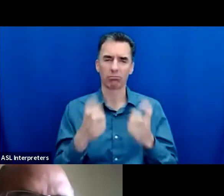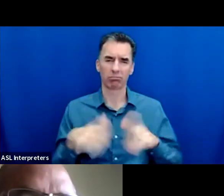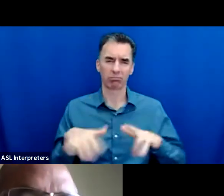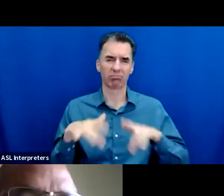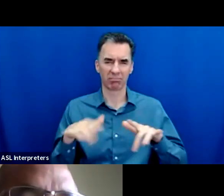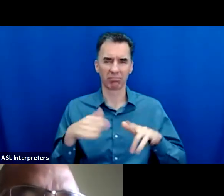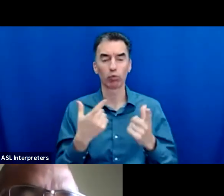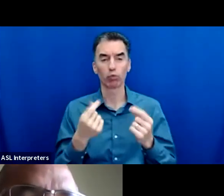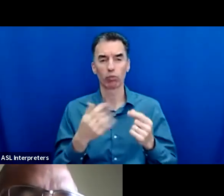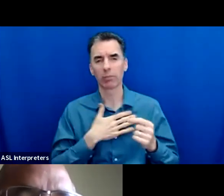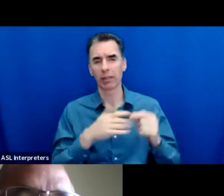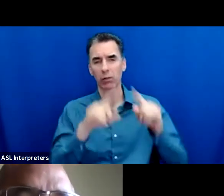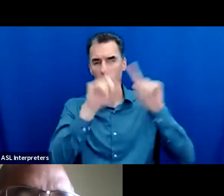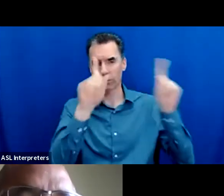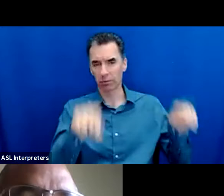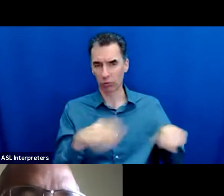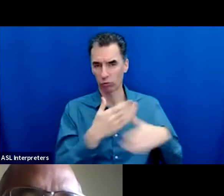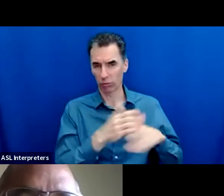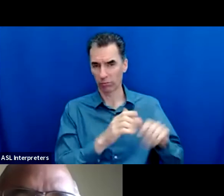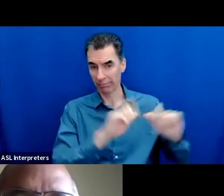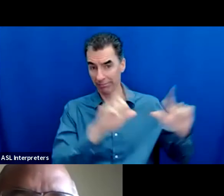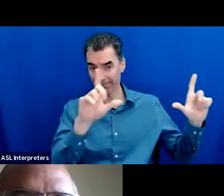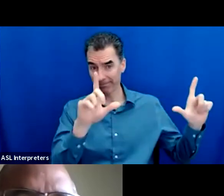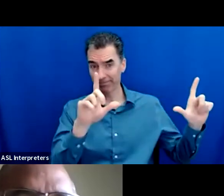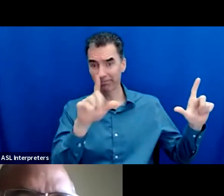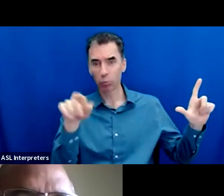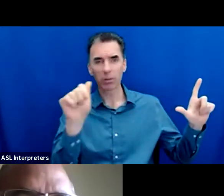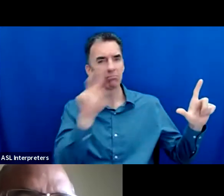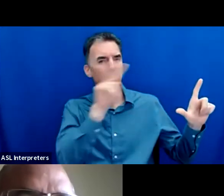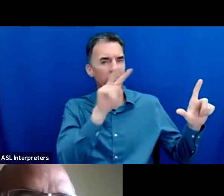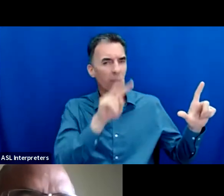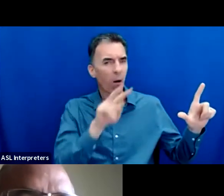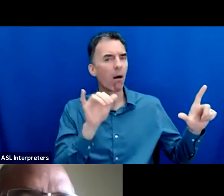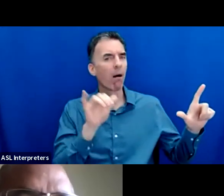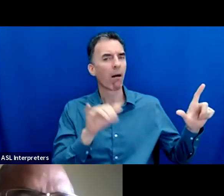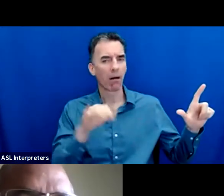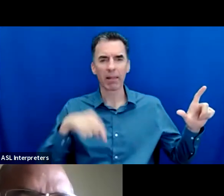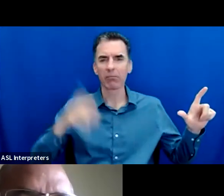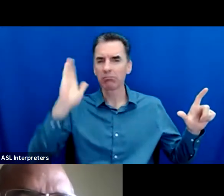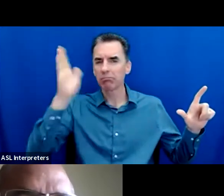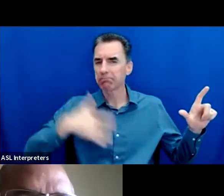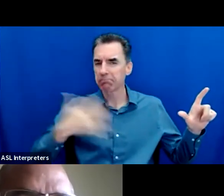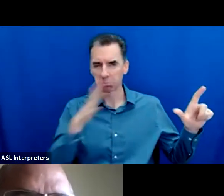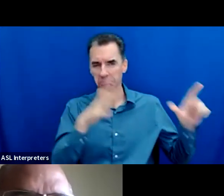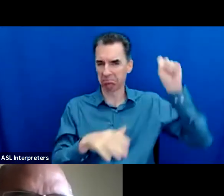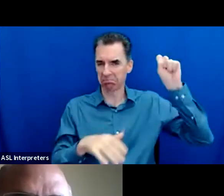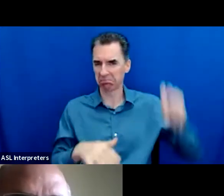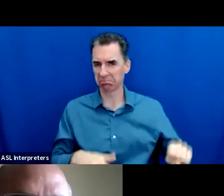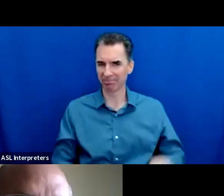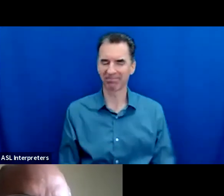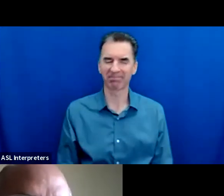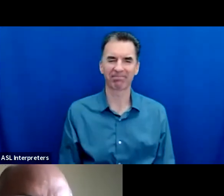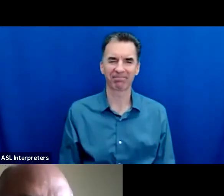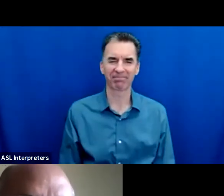start sharing my screen so that you can actually review our PowerPoint presentation. And 1